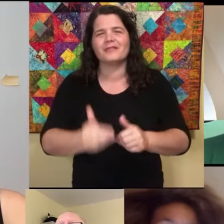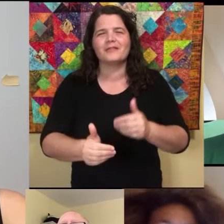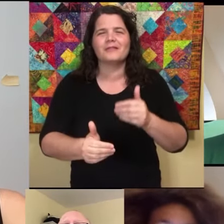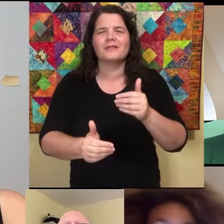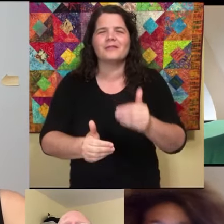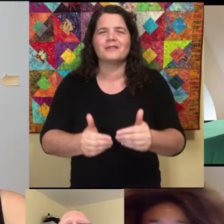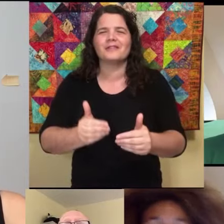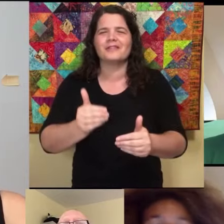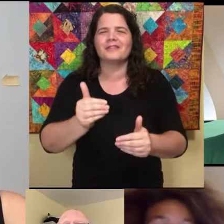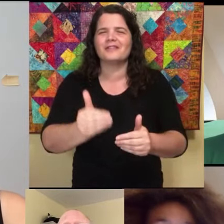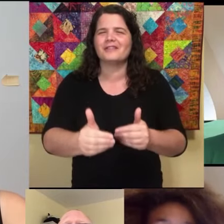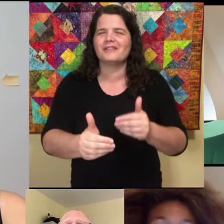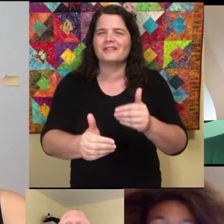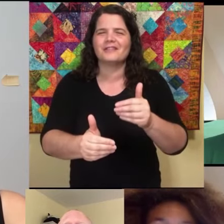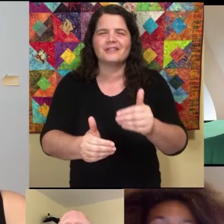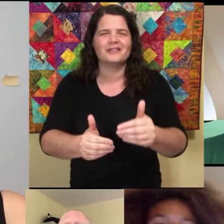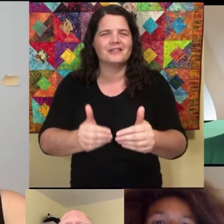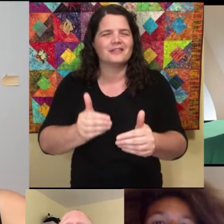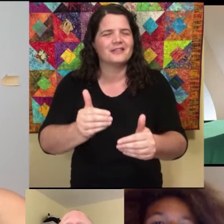moving